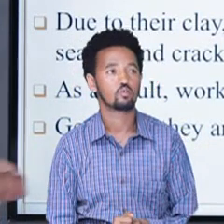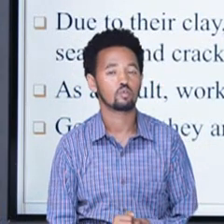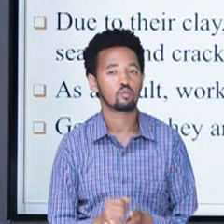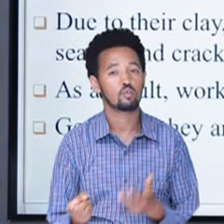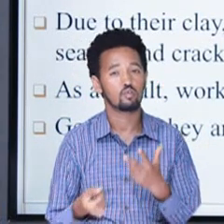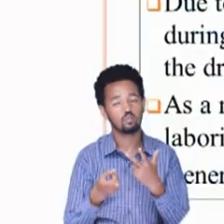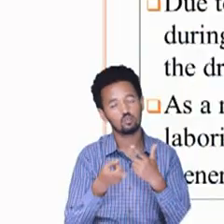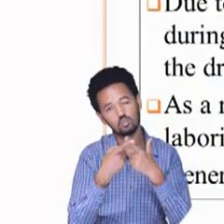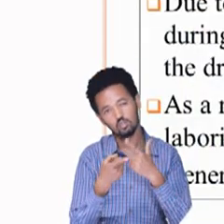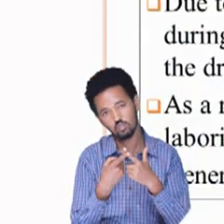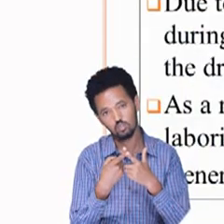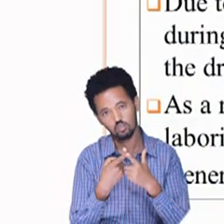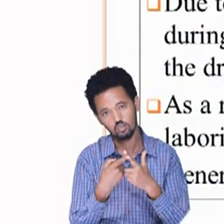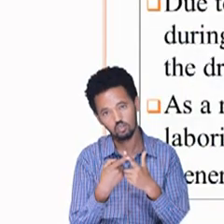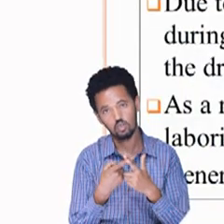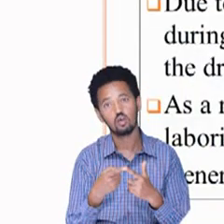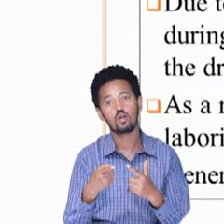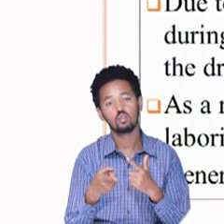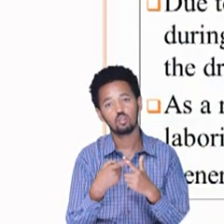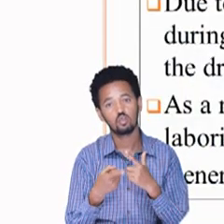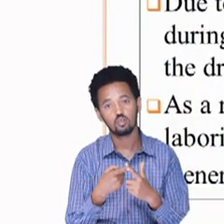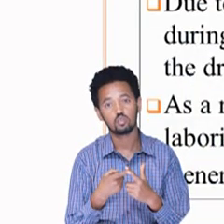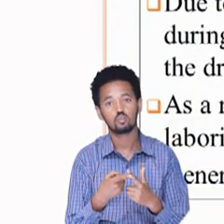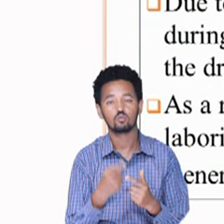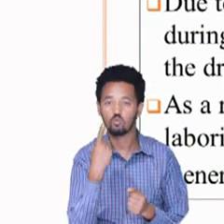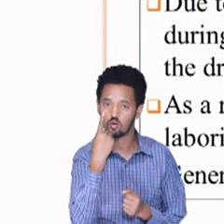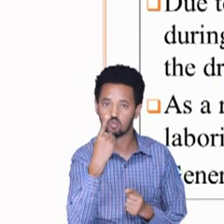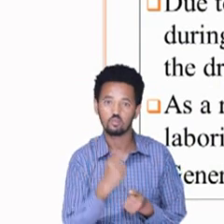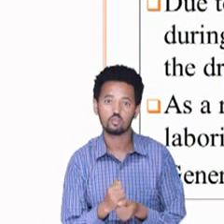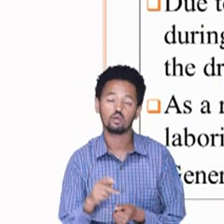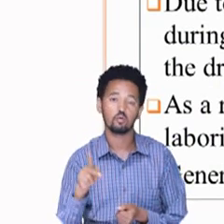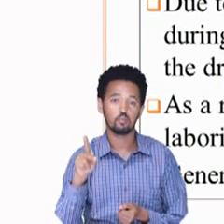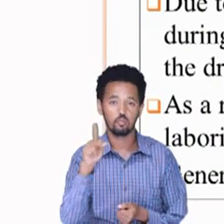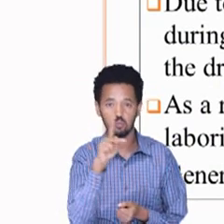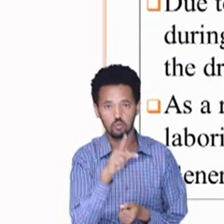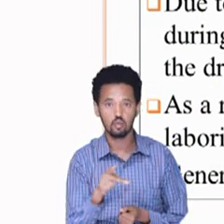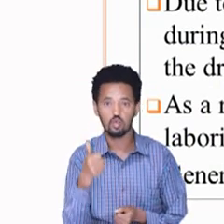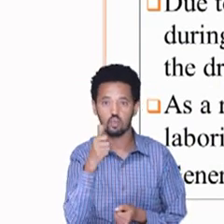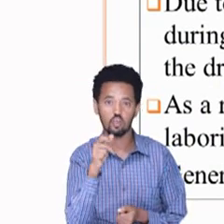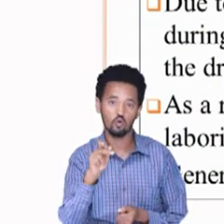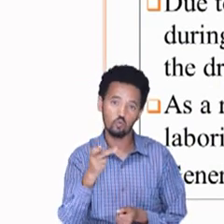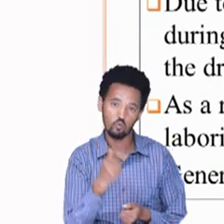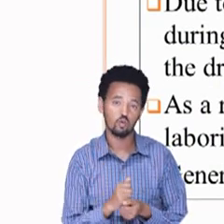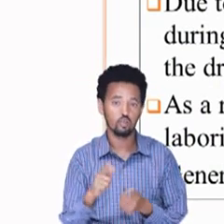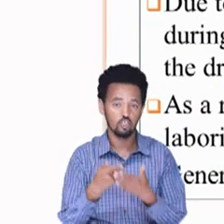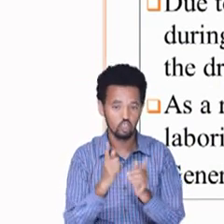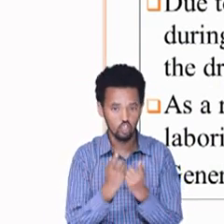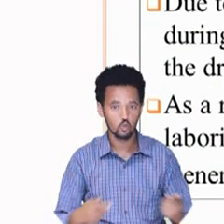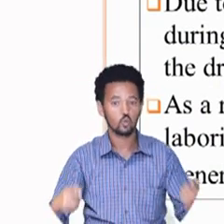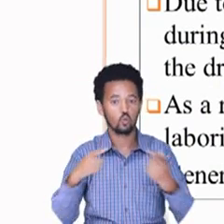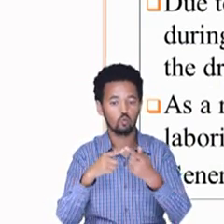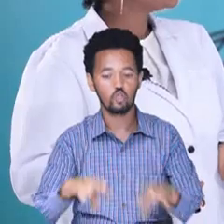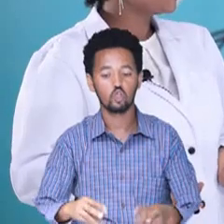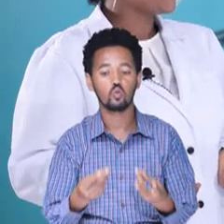The second one is pedicels. Under pedicels group, this soil is